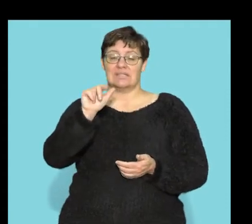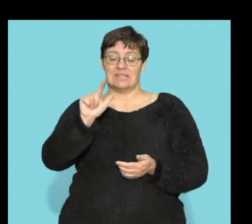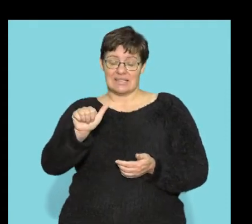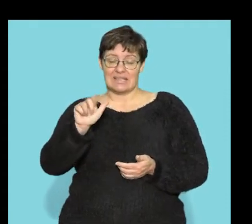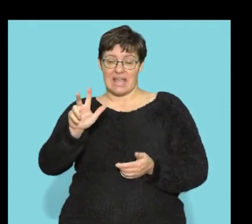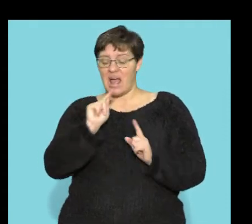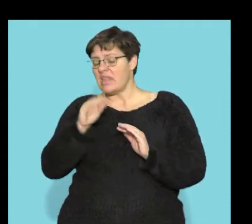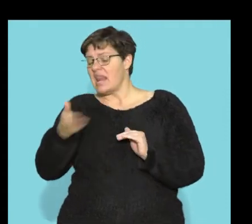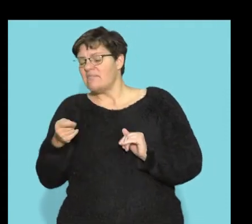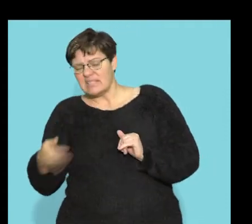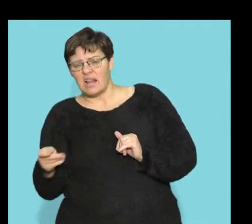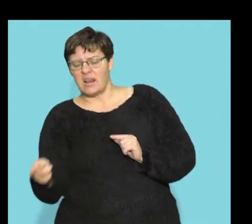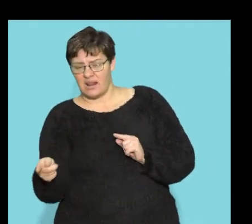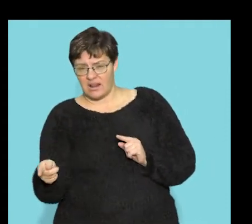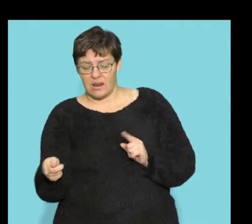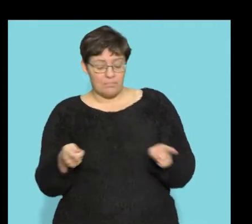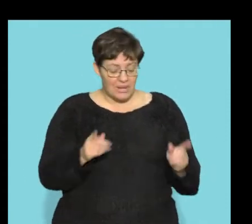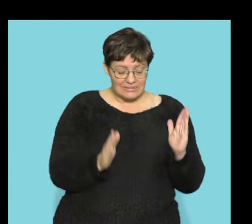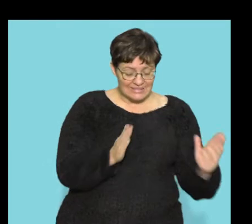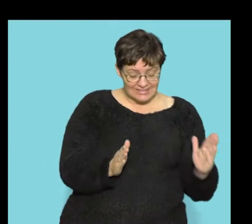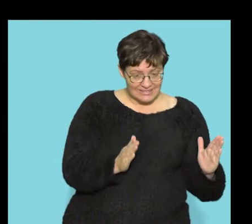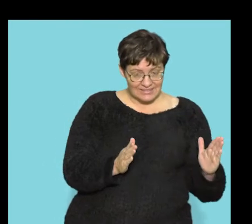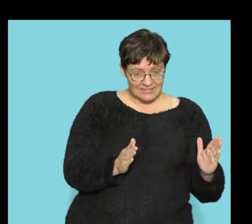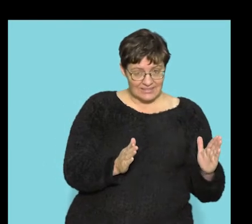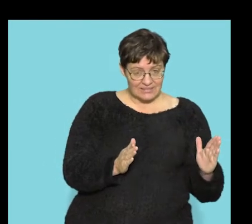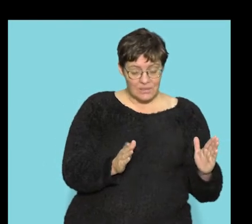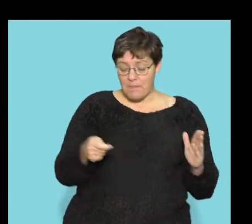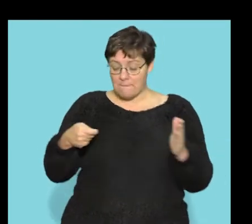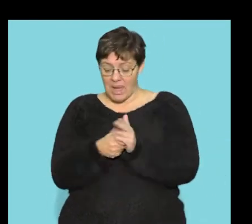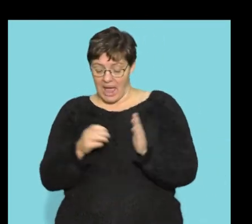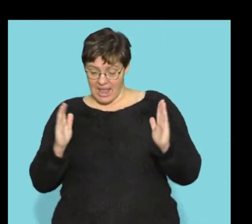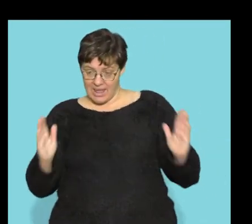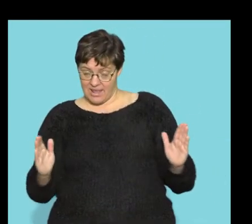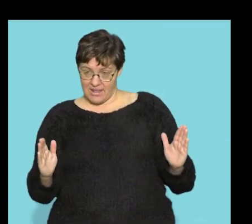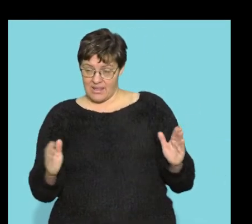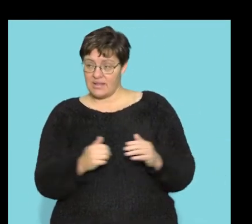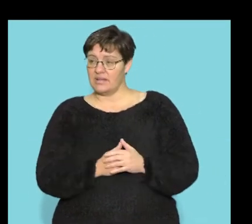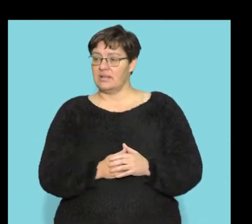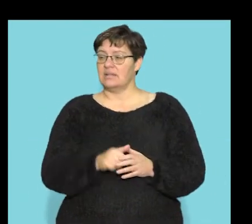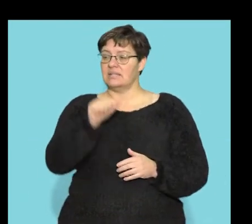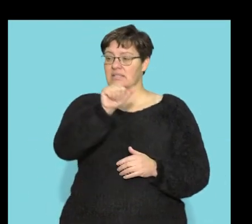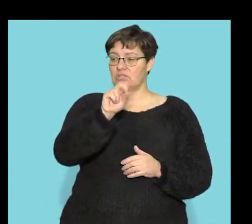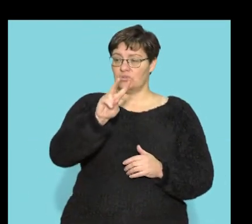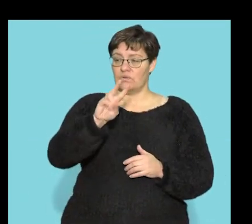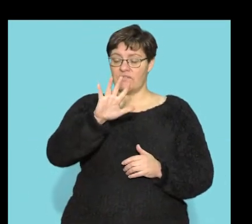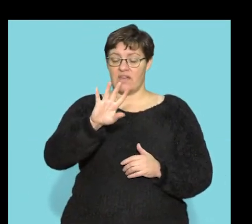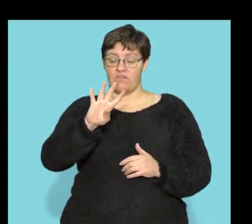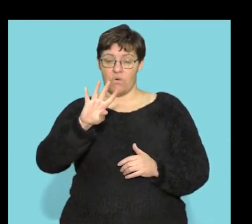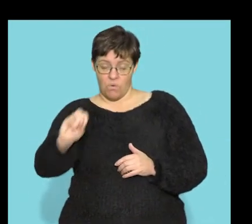statement. Obviously, the difference between what you had purchased, which was, where's the